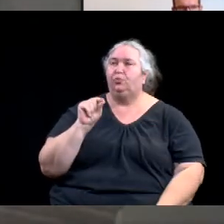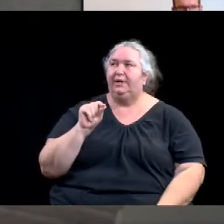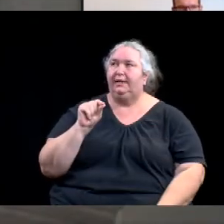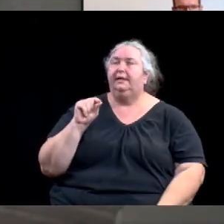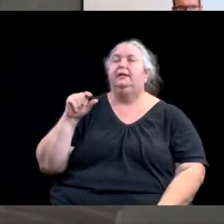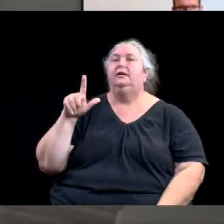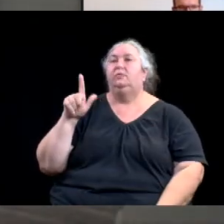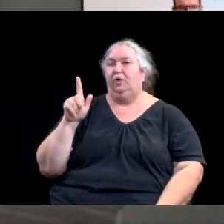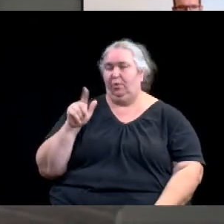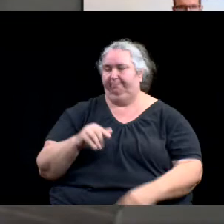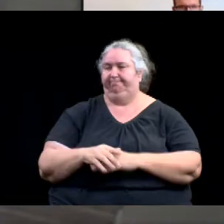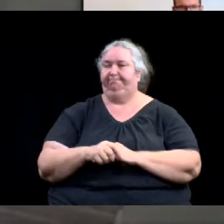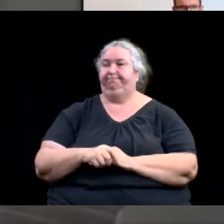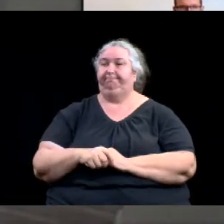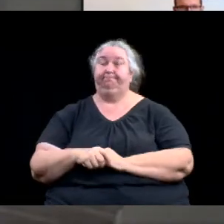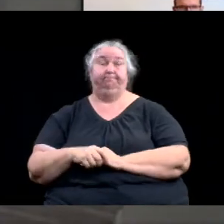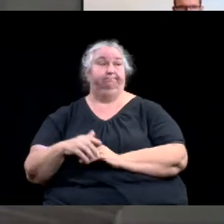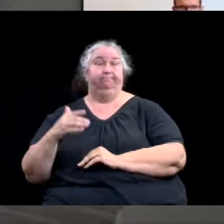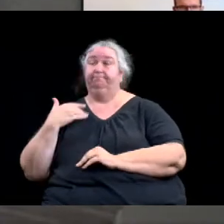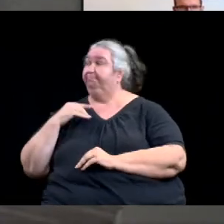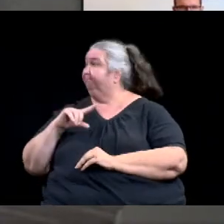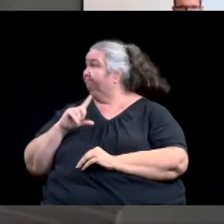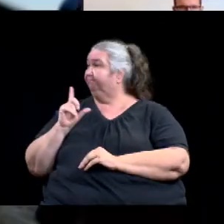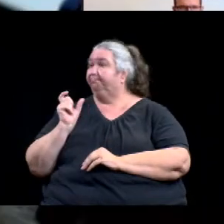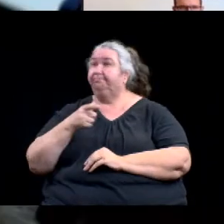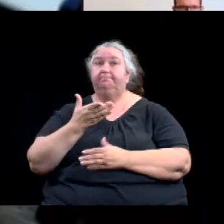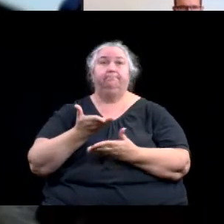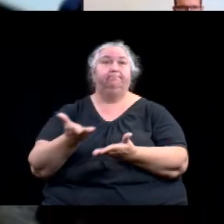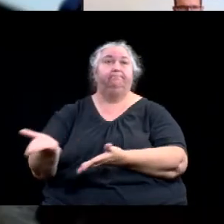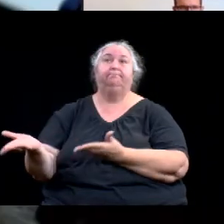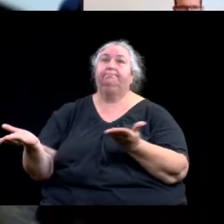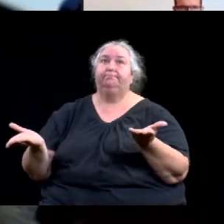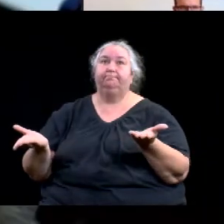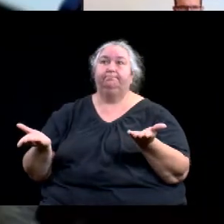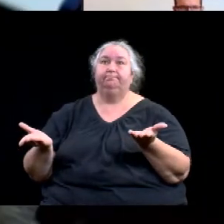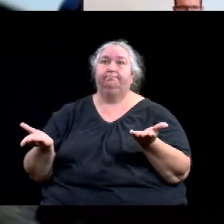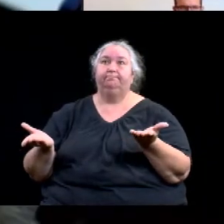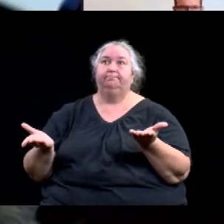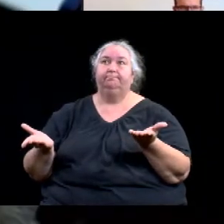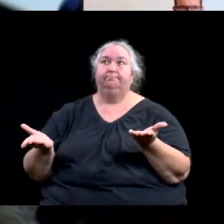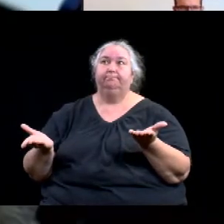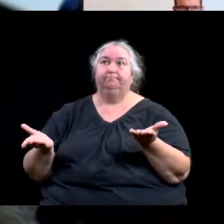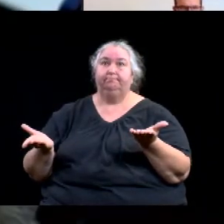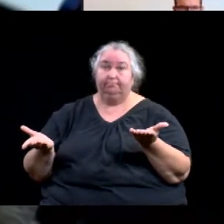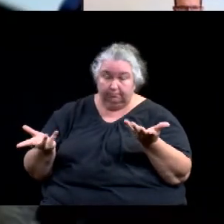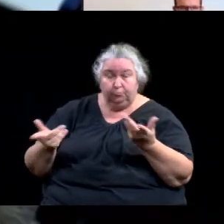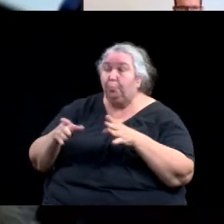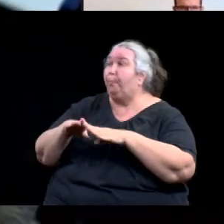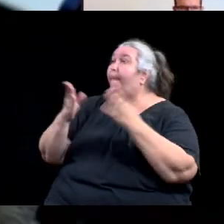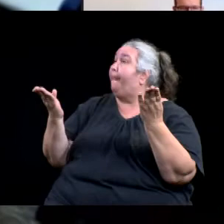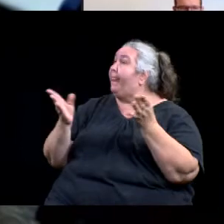hearing for comments. Did anyone register to speak? No, sir. We'll close the public hearing. Is there a motion?